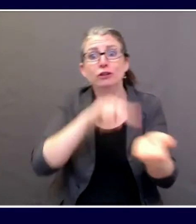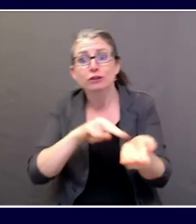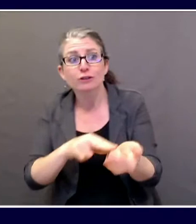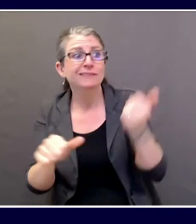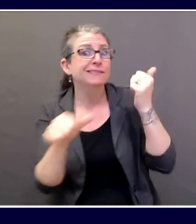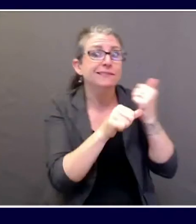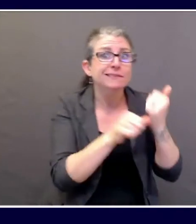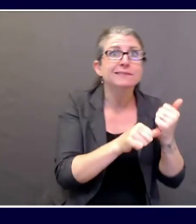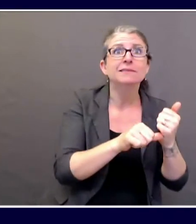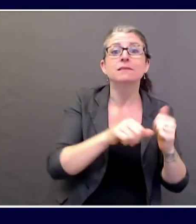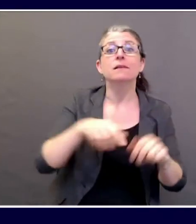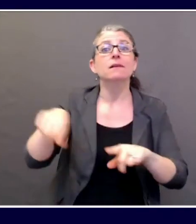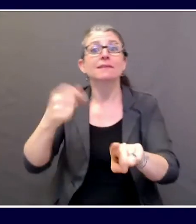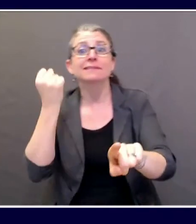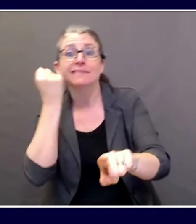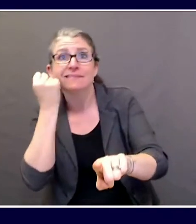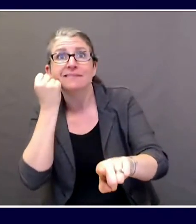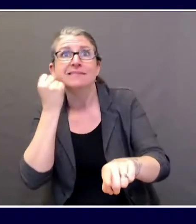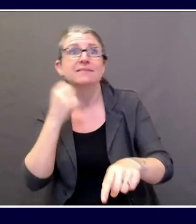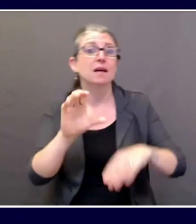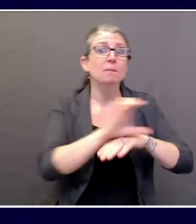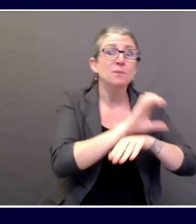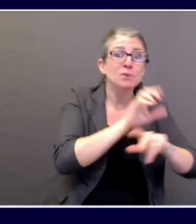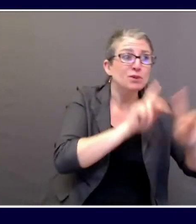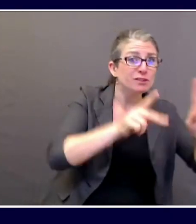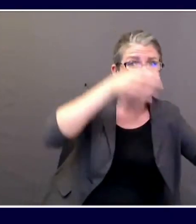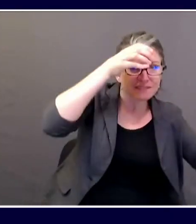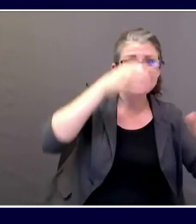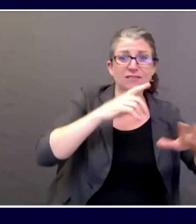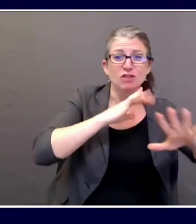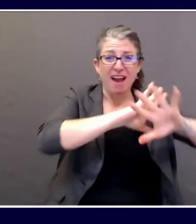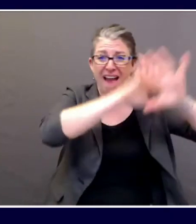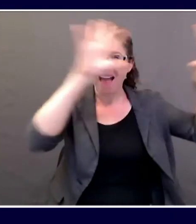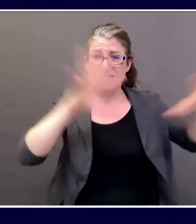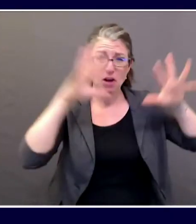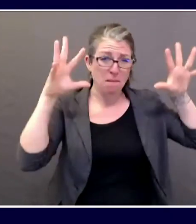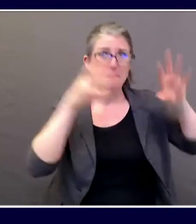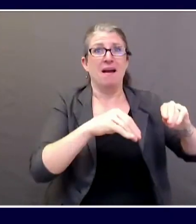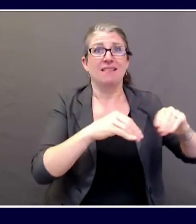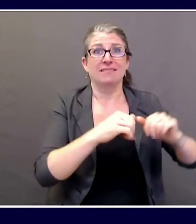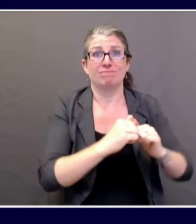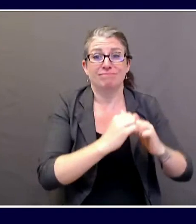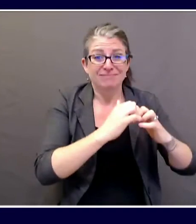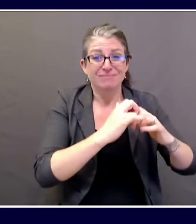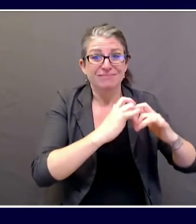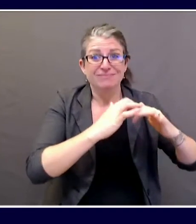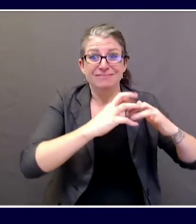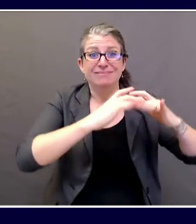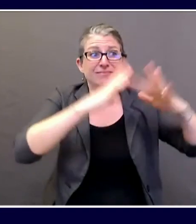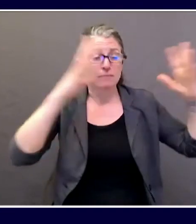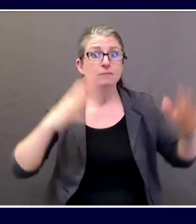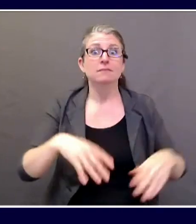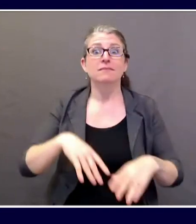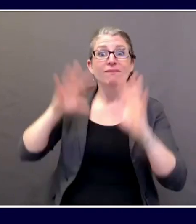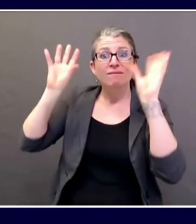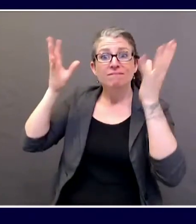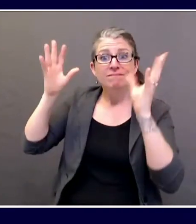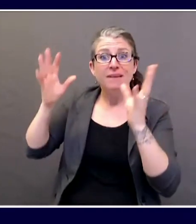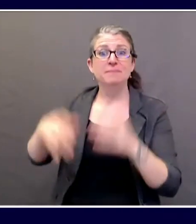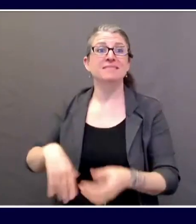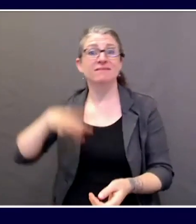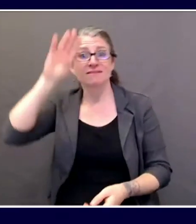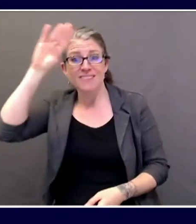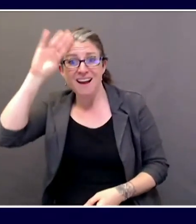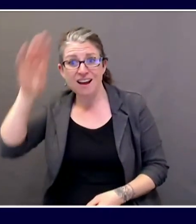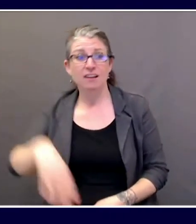arms. At hospitals, at pharmacies, and at fire stations across the state. Those